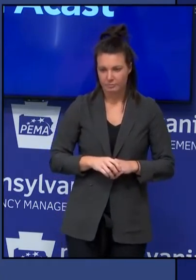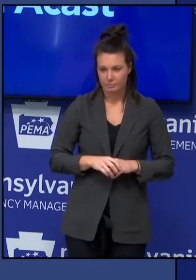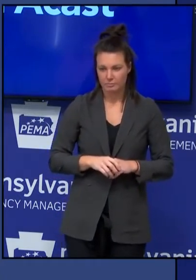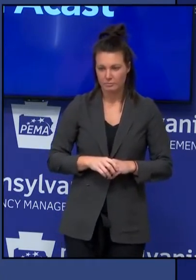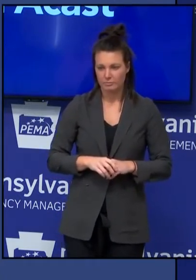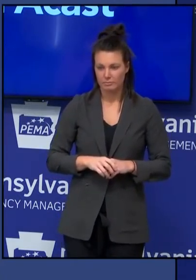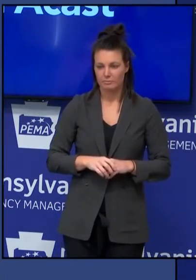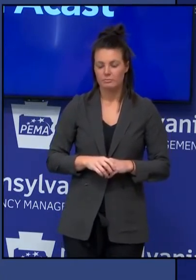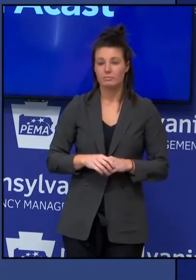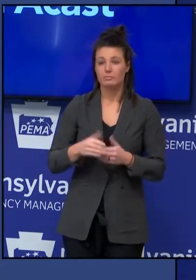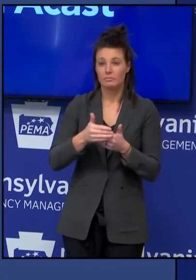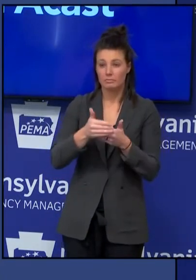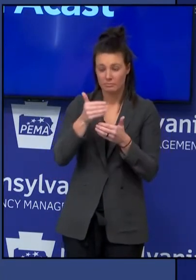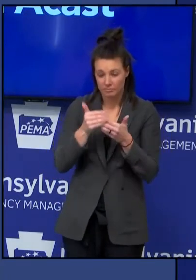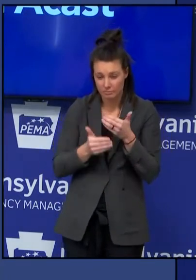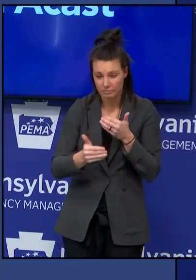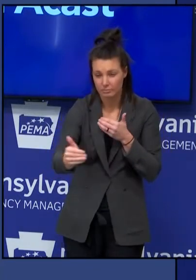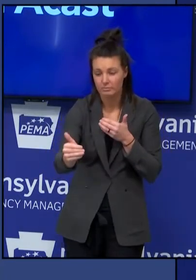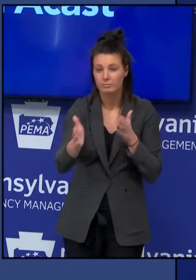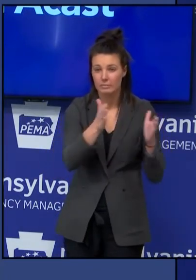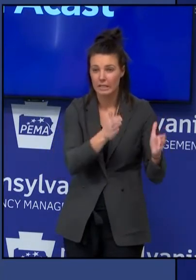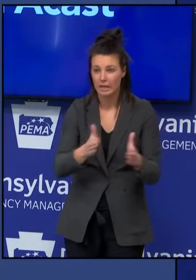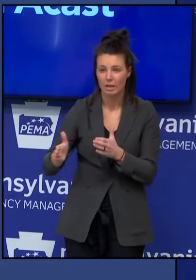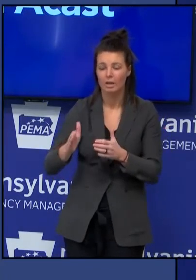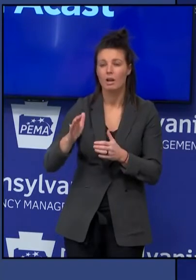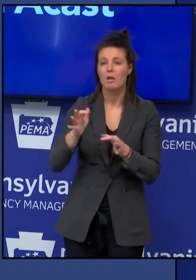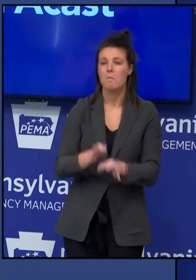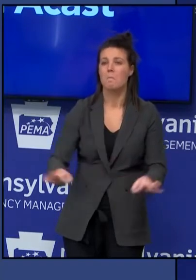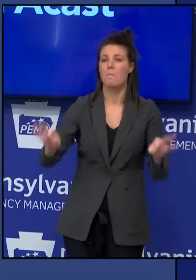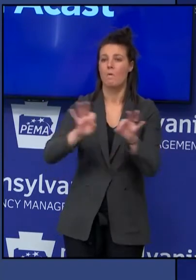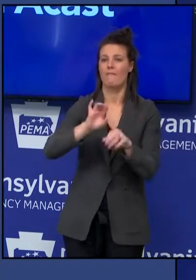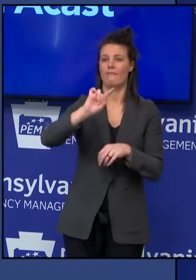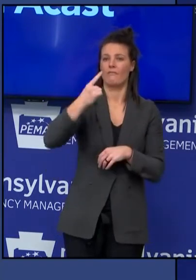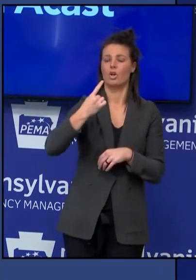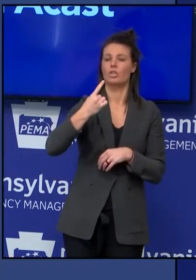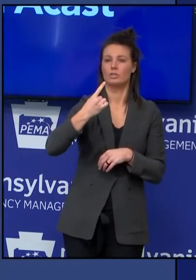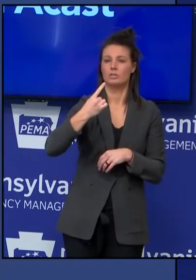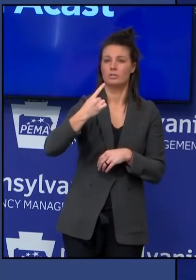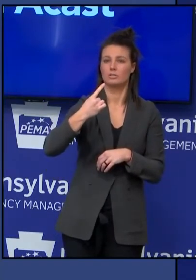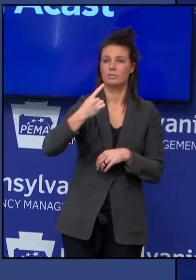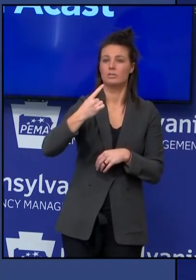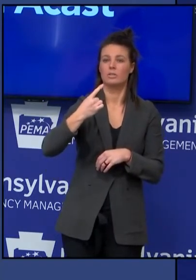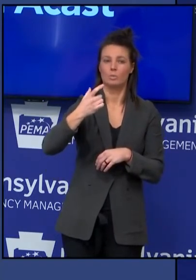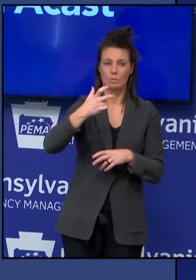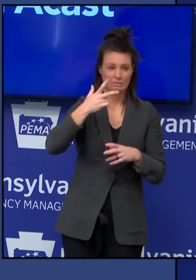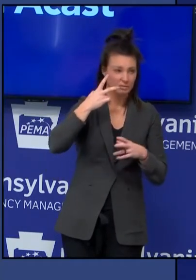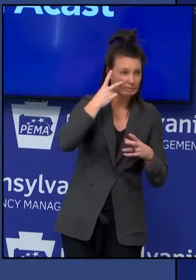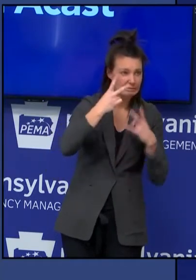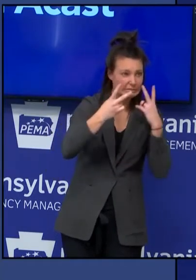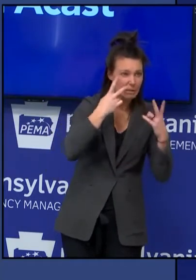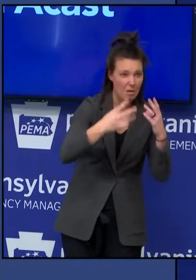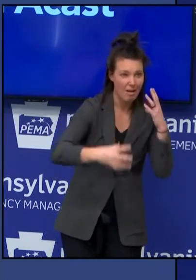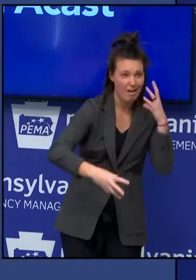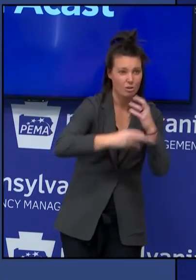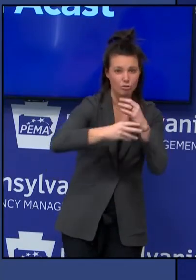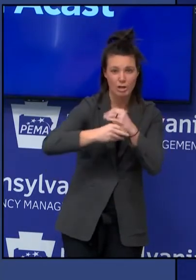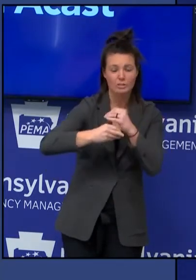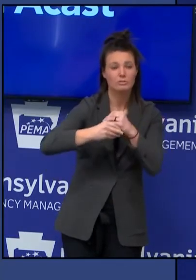For that path forward, first, we explored excess inventory not scheduled